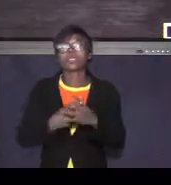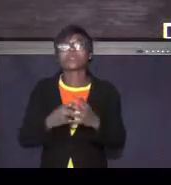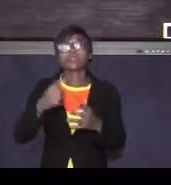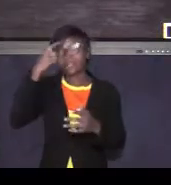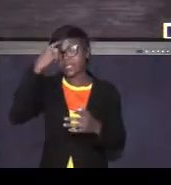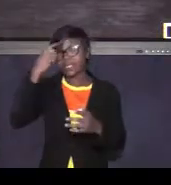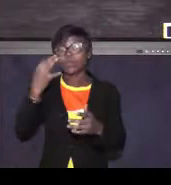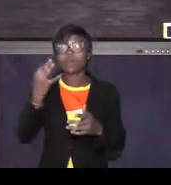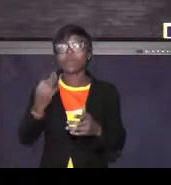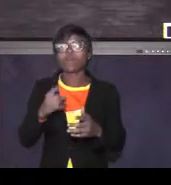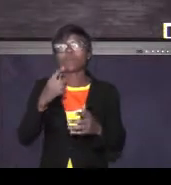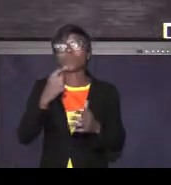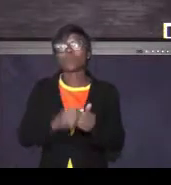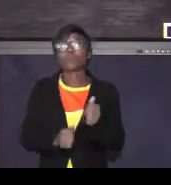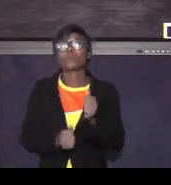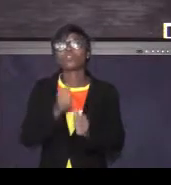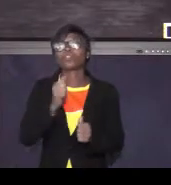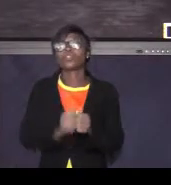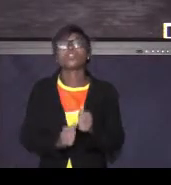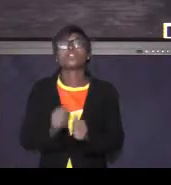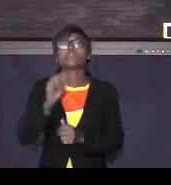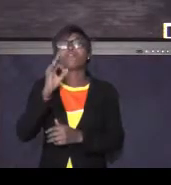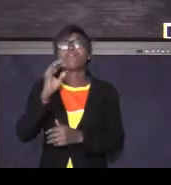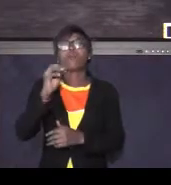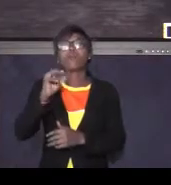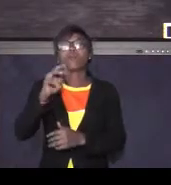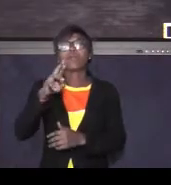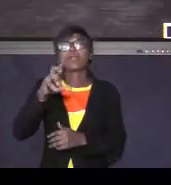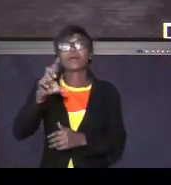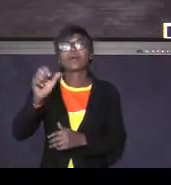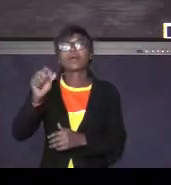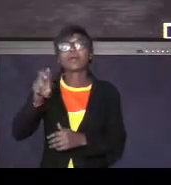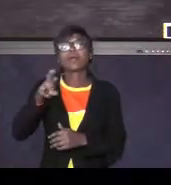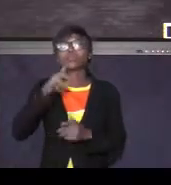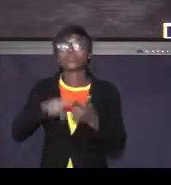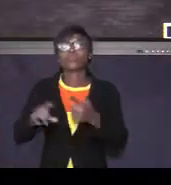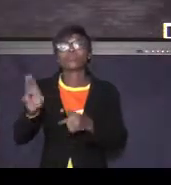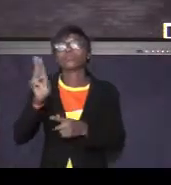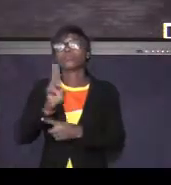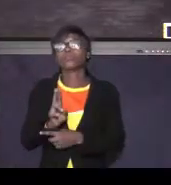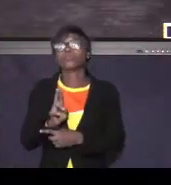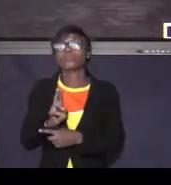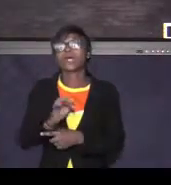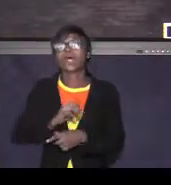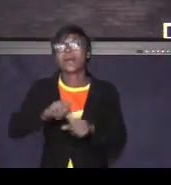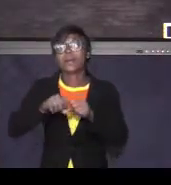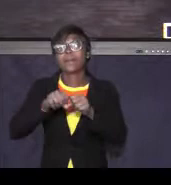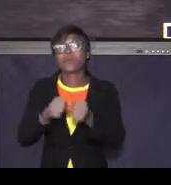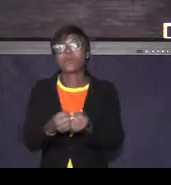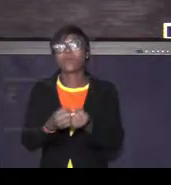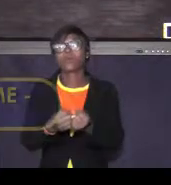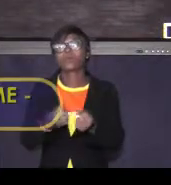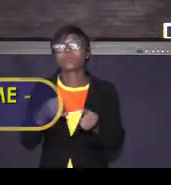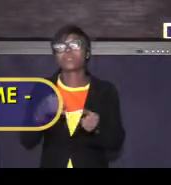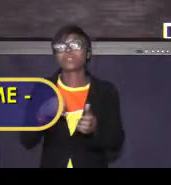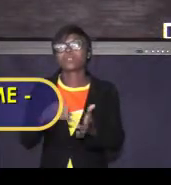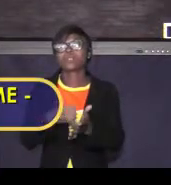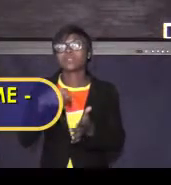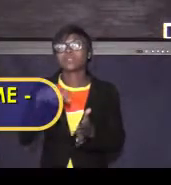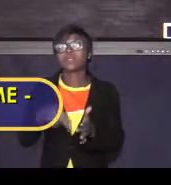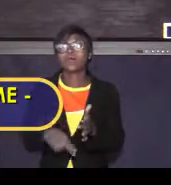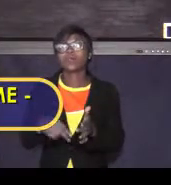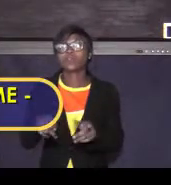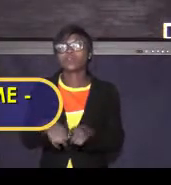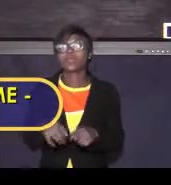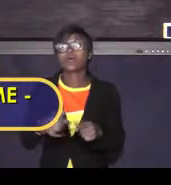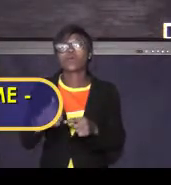formula to use. The first thing you want to do, my friend, is to break it into simple shapes. And so I have broken it down along this line